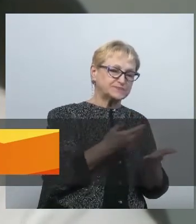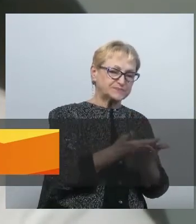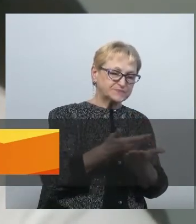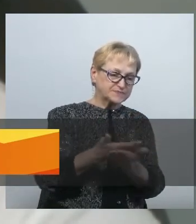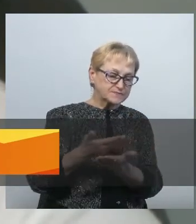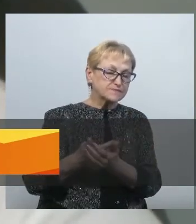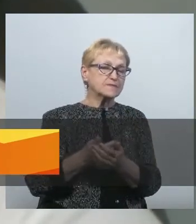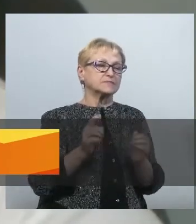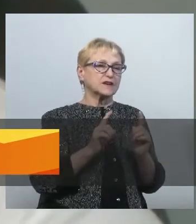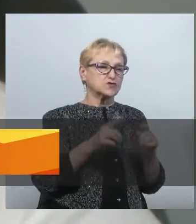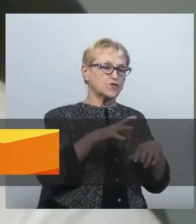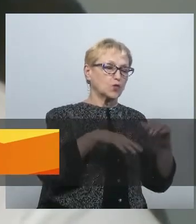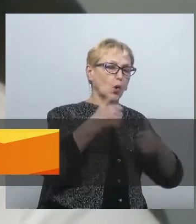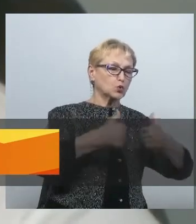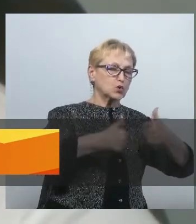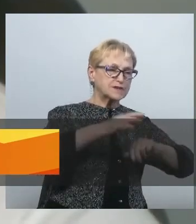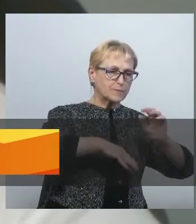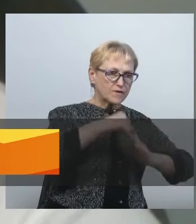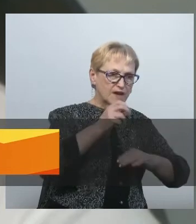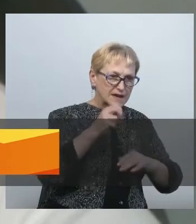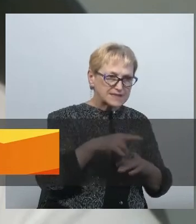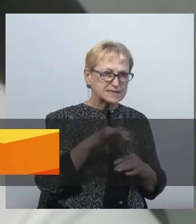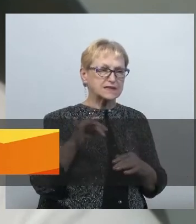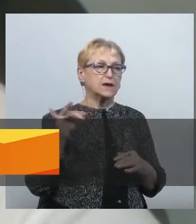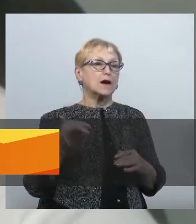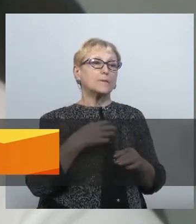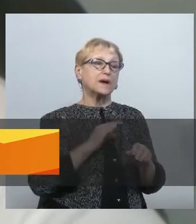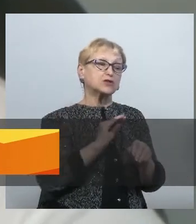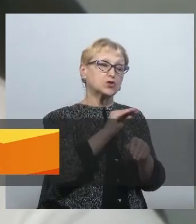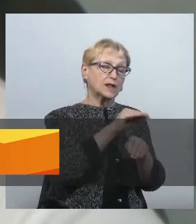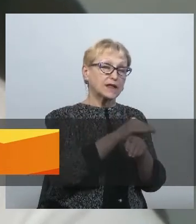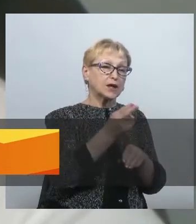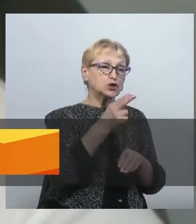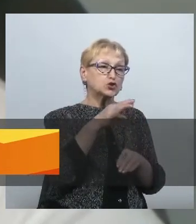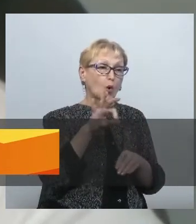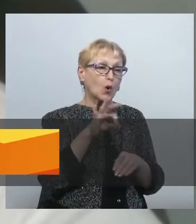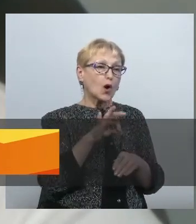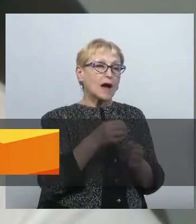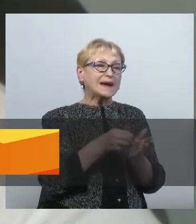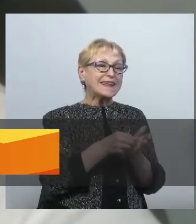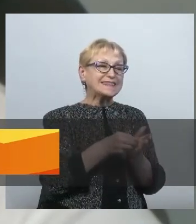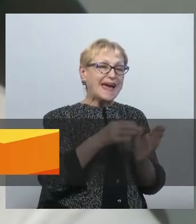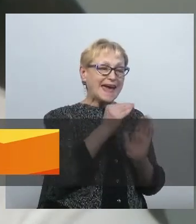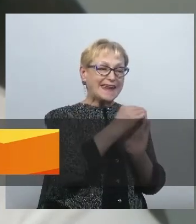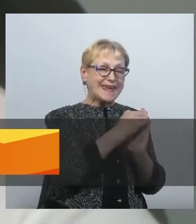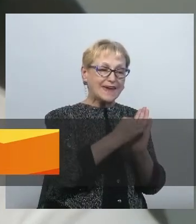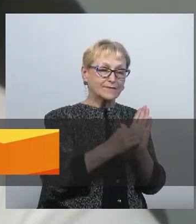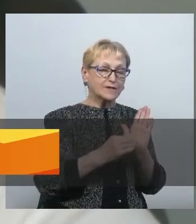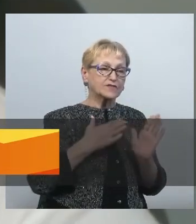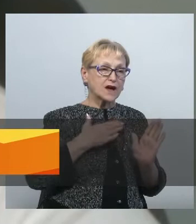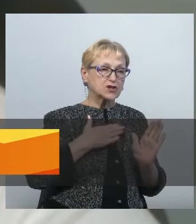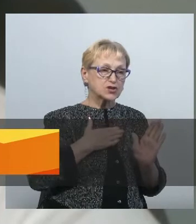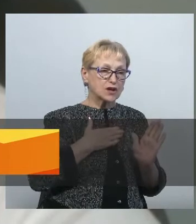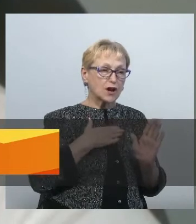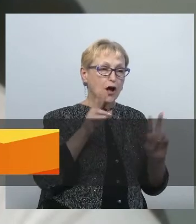know, we've been organizing a competition which is called the Dignity of the Profession.